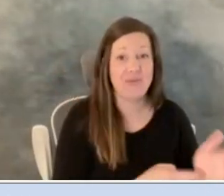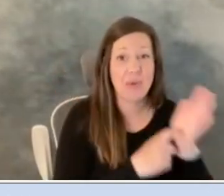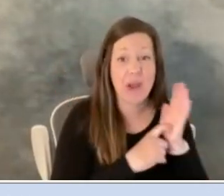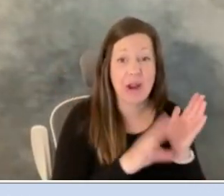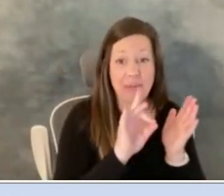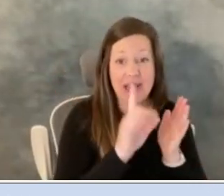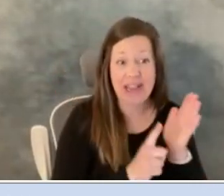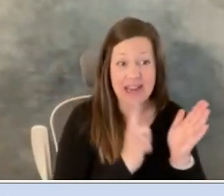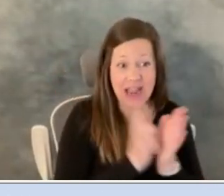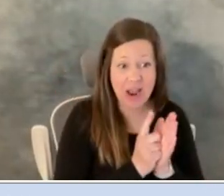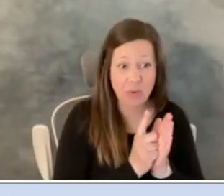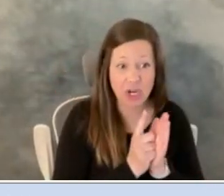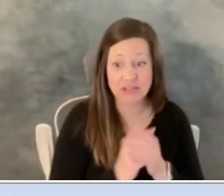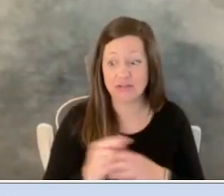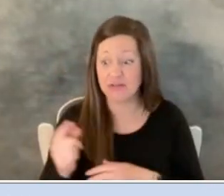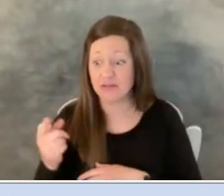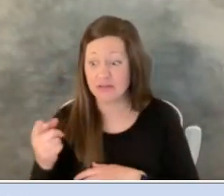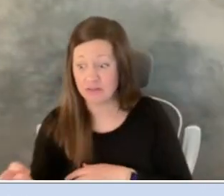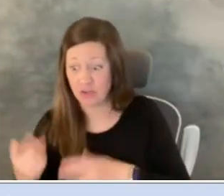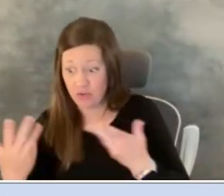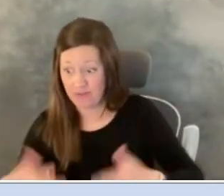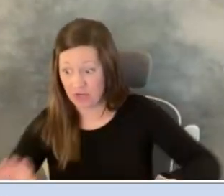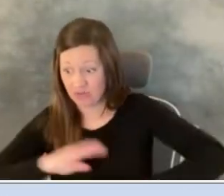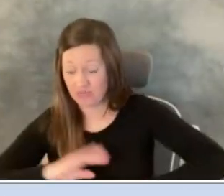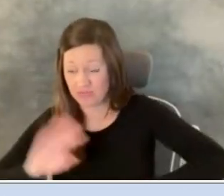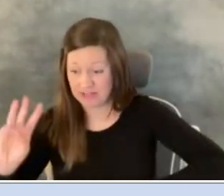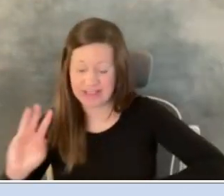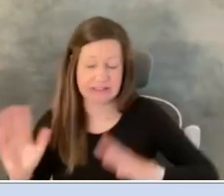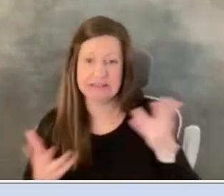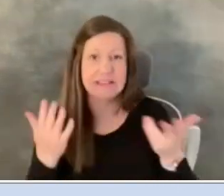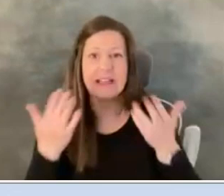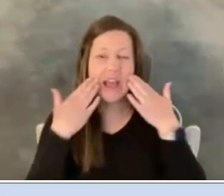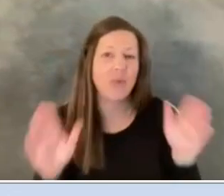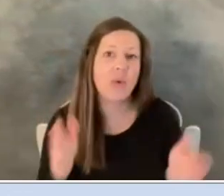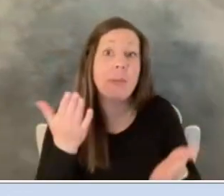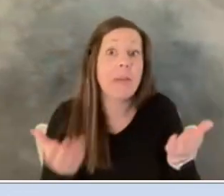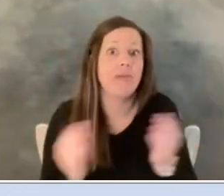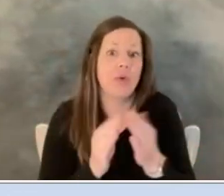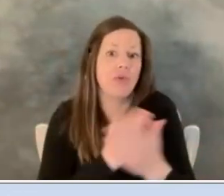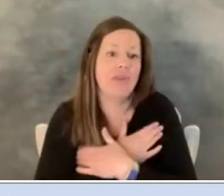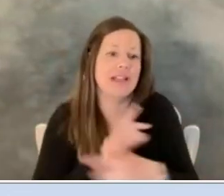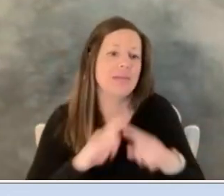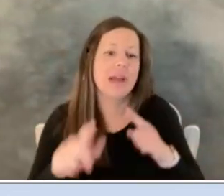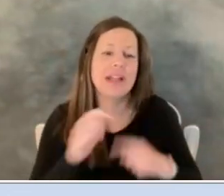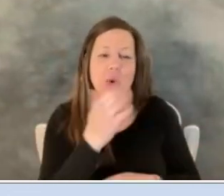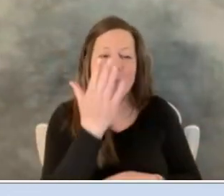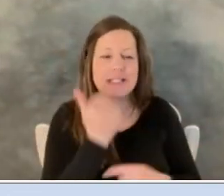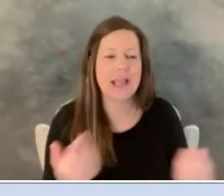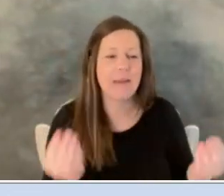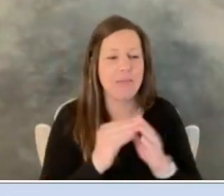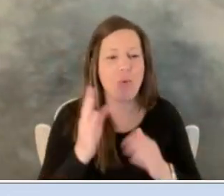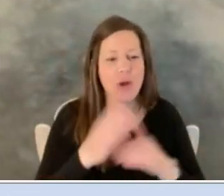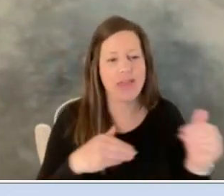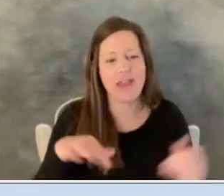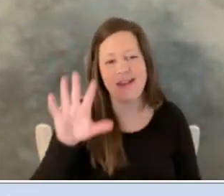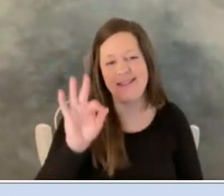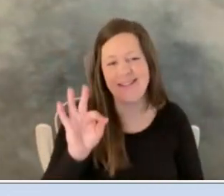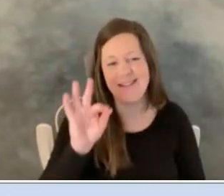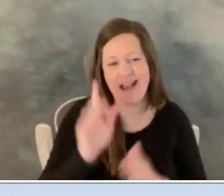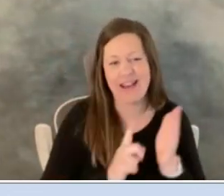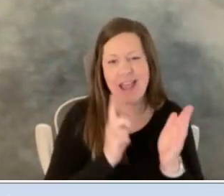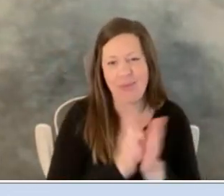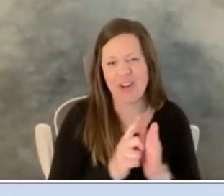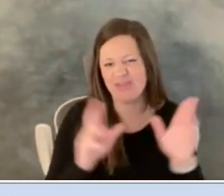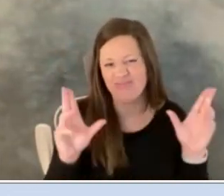extra hours one morning, you will feel a lot more rested. But in general, I think I say don't sleep more than 9 hours. Don't spend more than 8 to 9 hours in